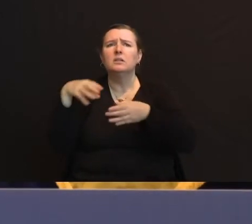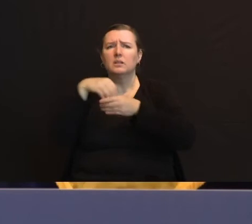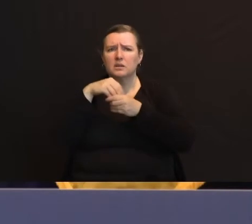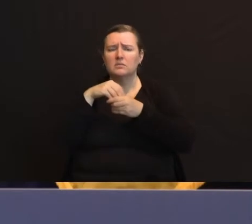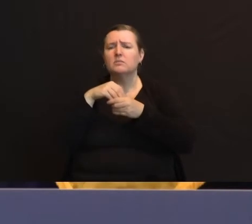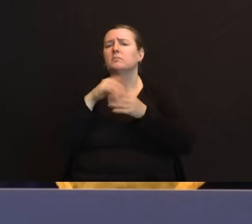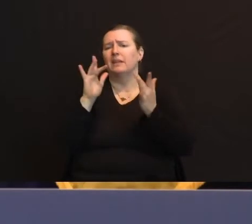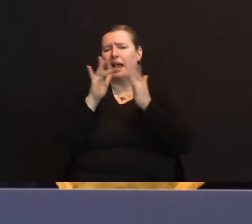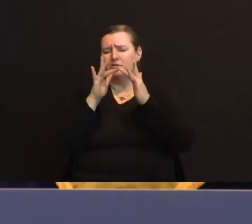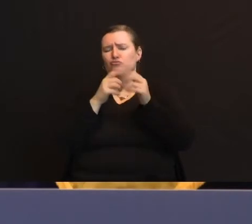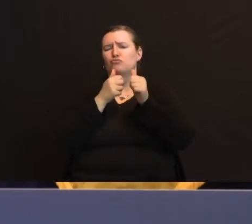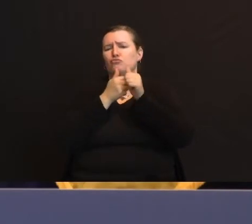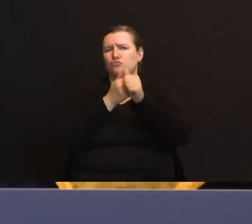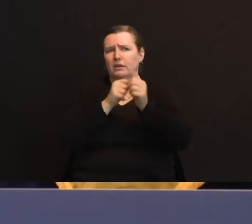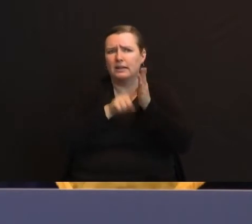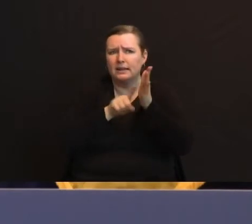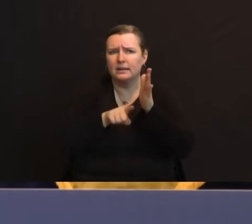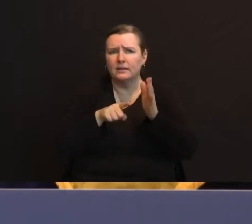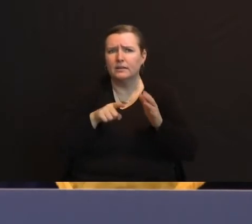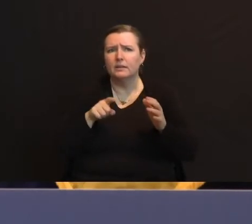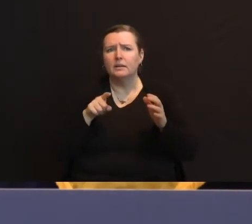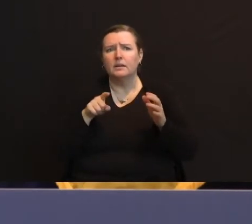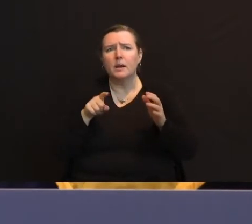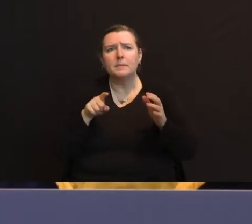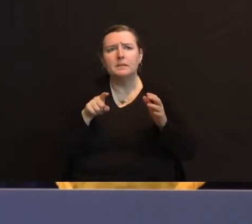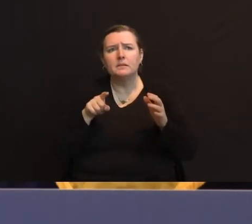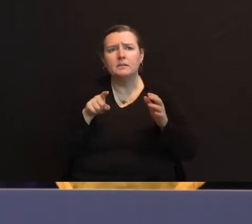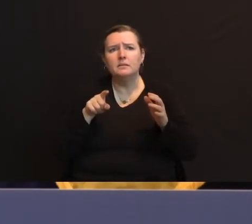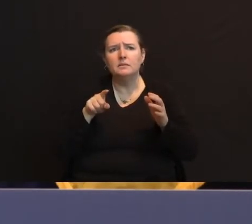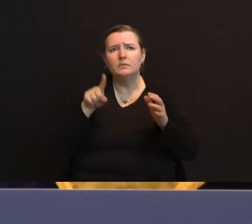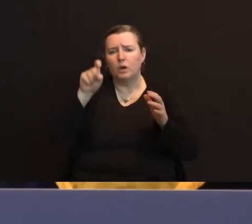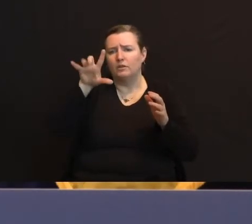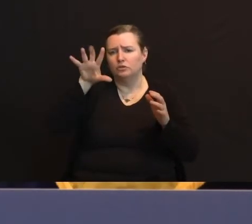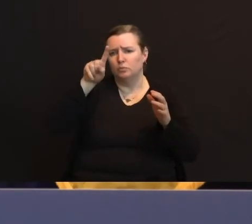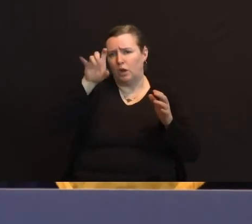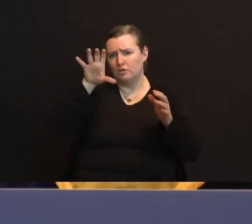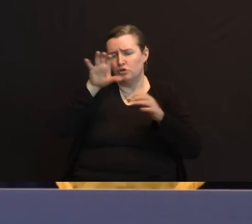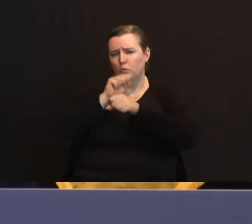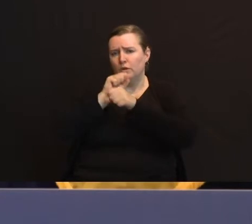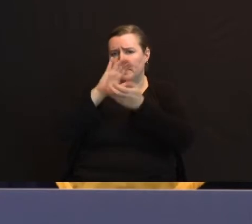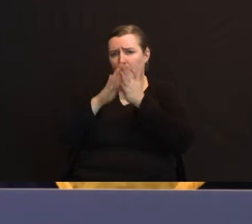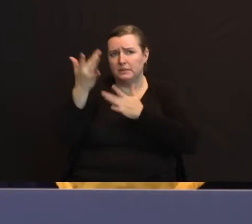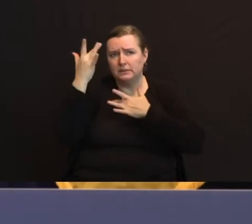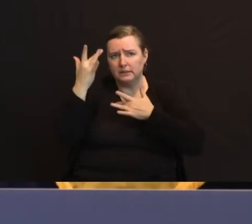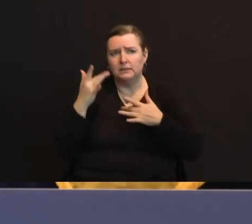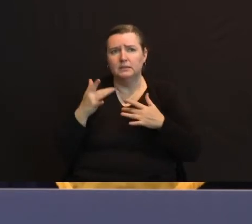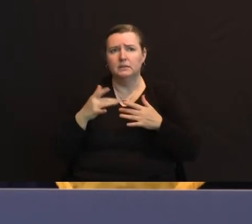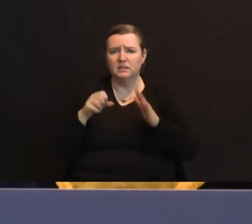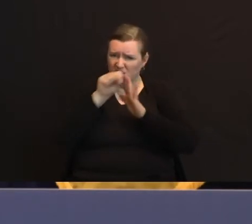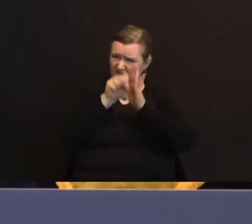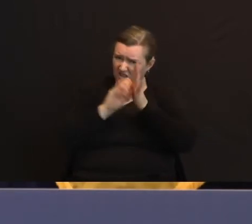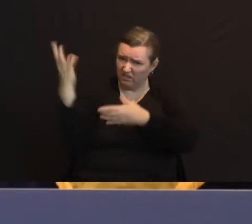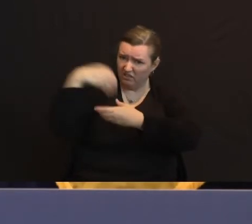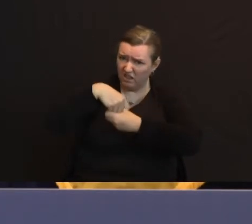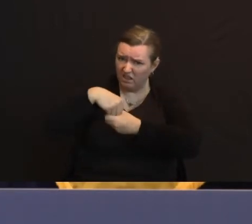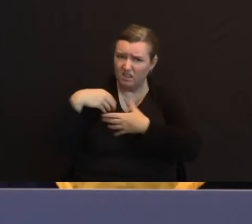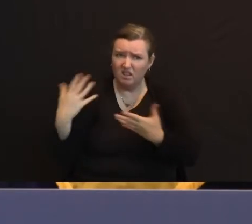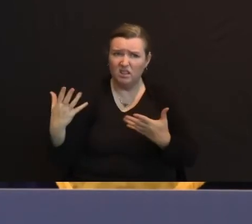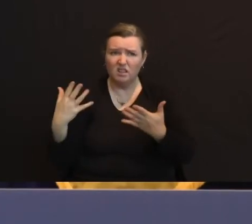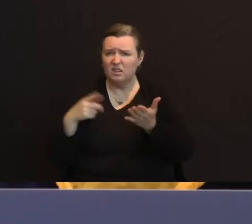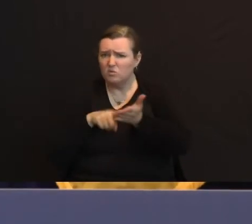employees? And is the state involved with this investigation given the size? Has the Department of Health given any guidance to hospitals about how often its